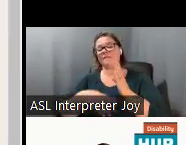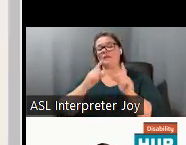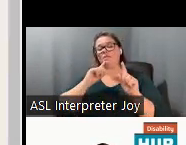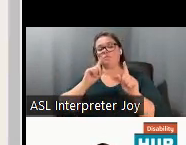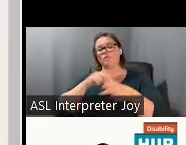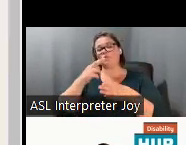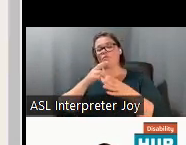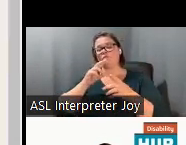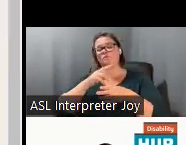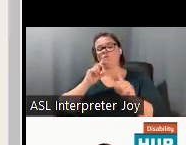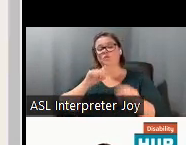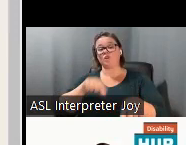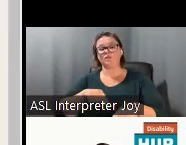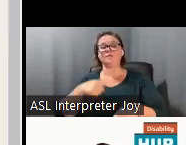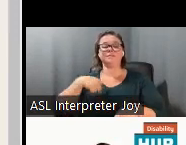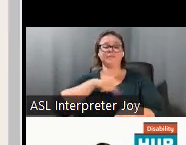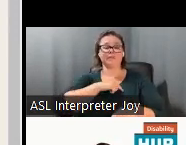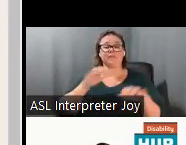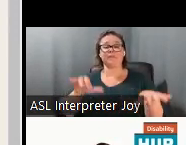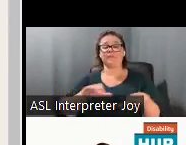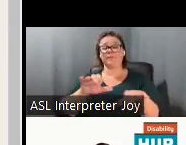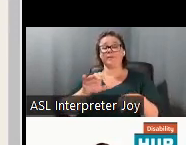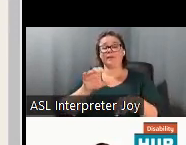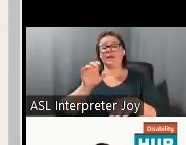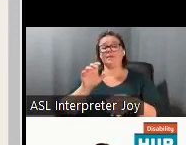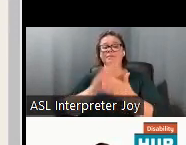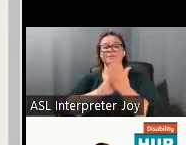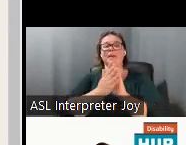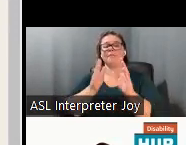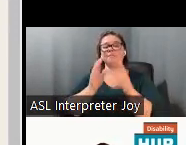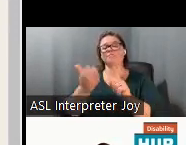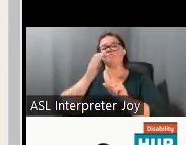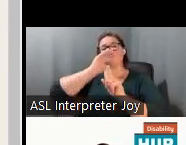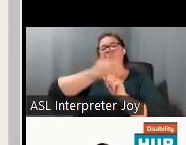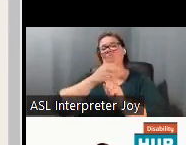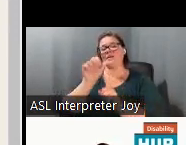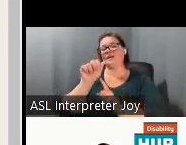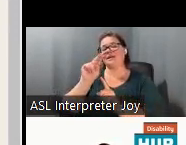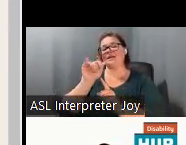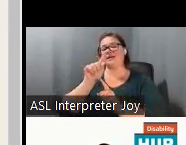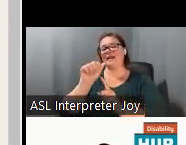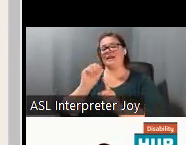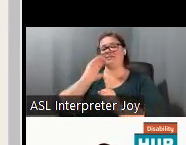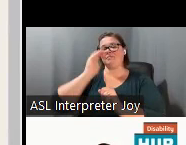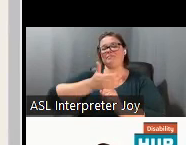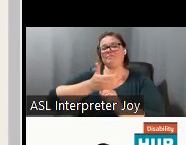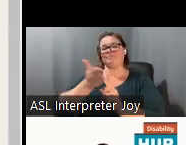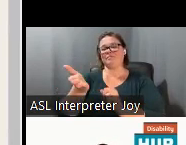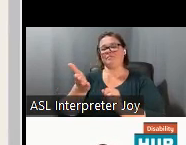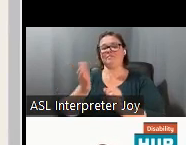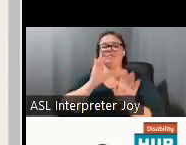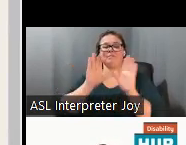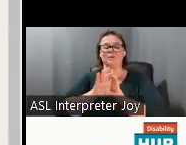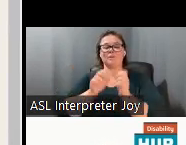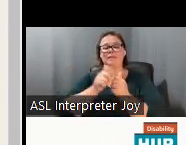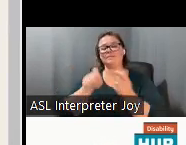this. We did this as Anita, and there's a picture of Anita on the upper right-hand corner with this